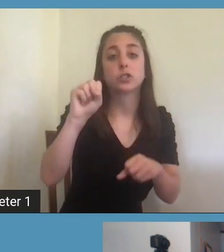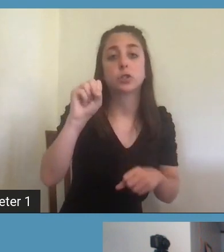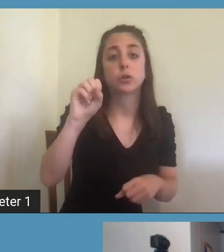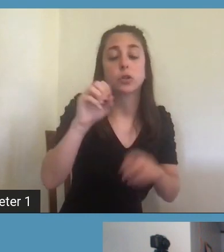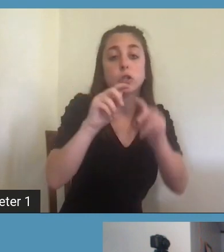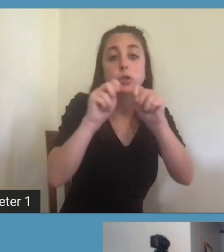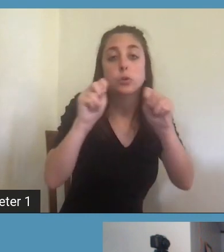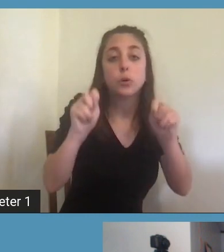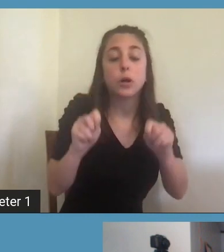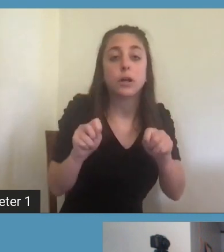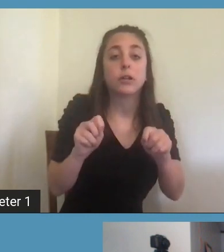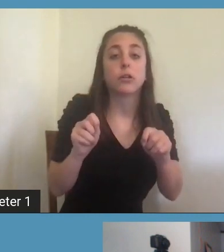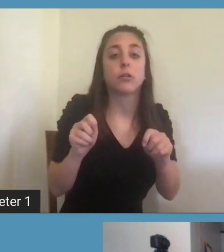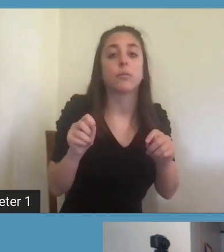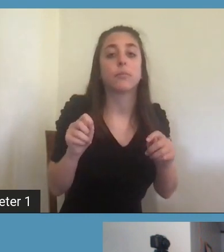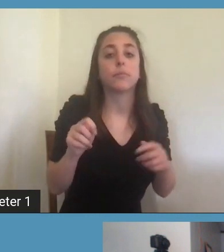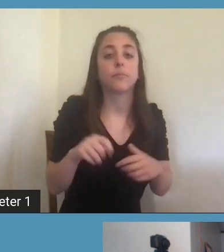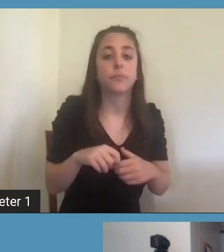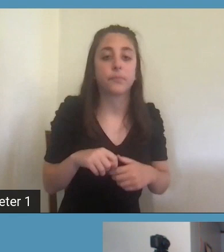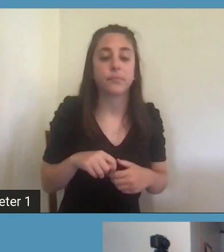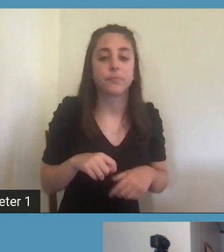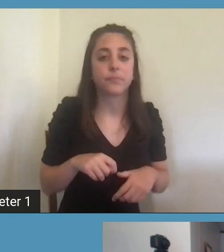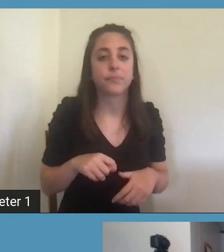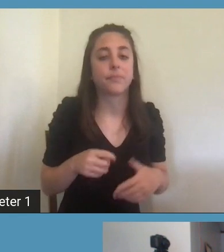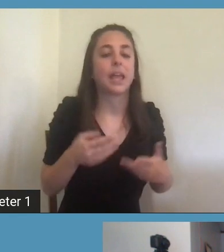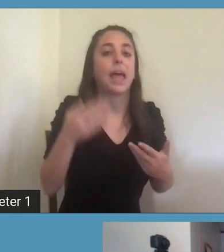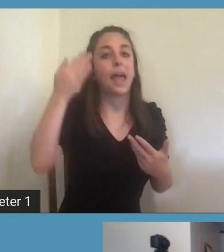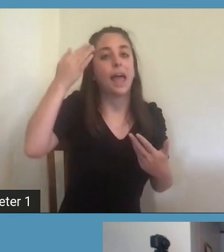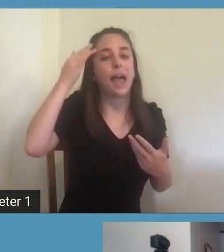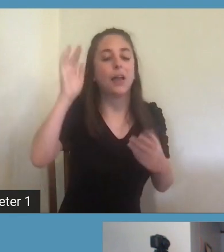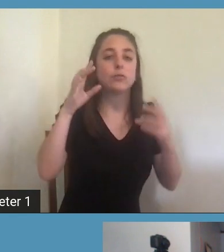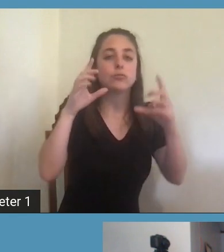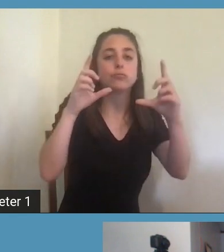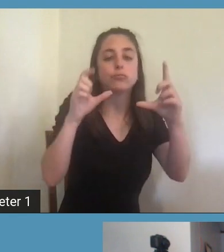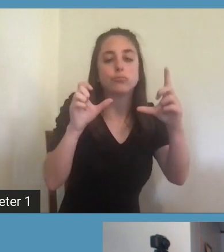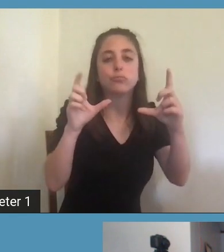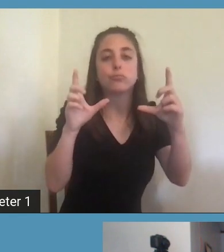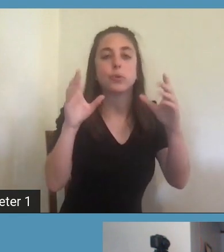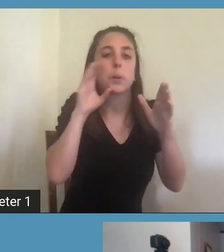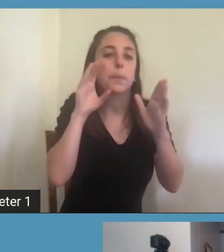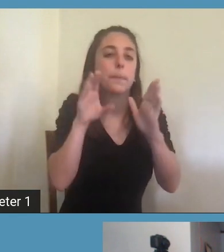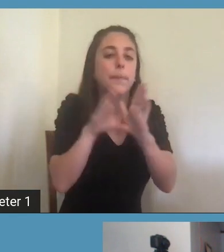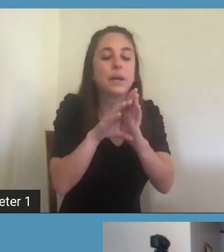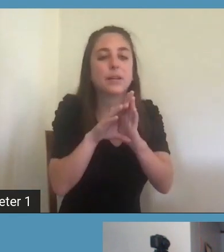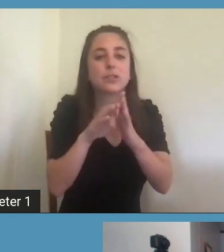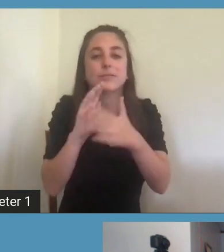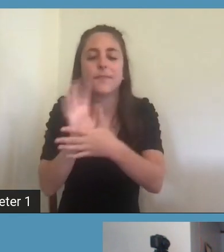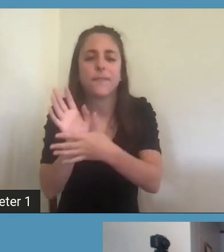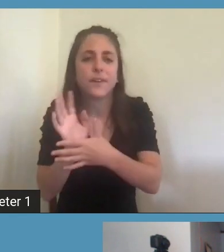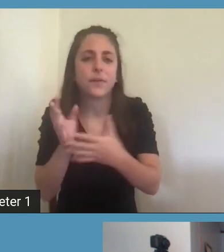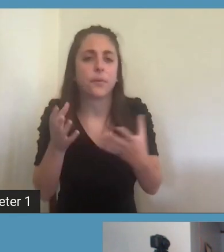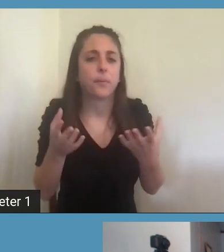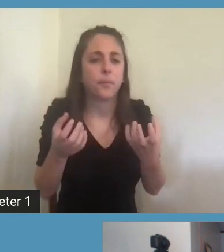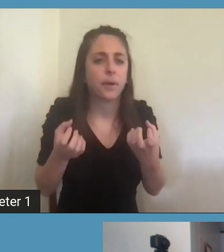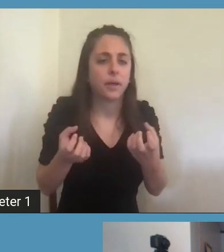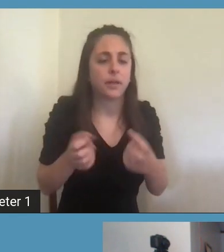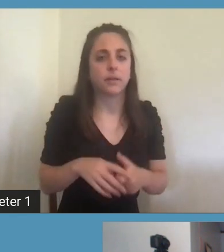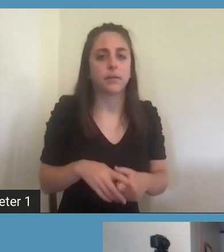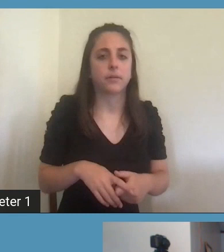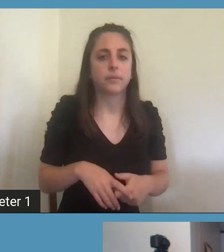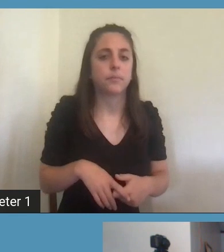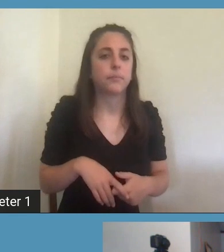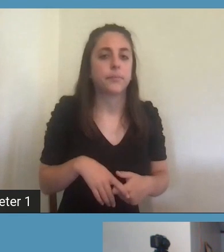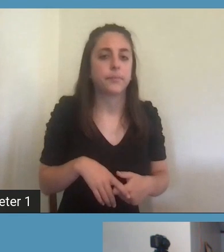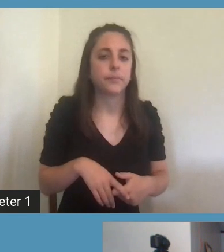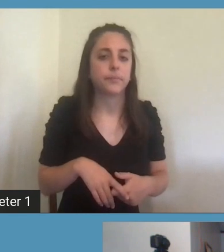then okay, well, I don't know what kind of footage are we going to use here. Do we just let somebody talk from showing their face? If